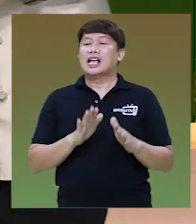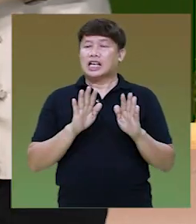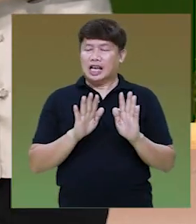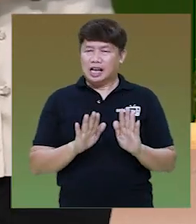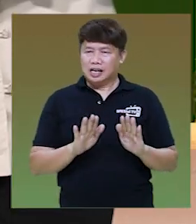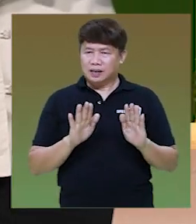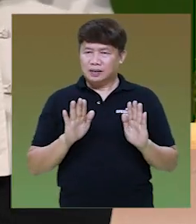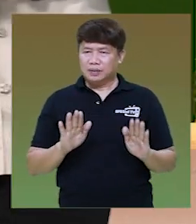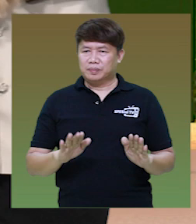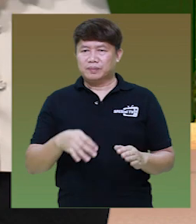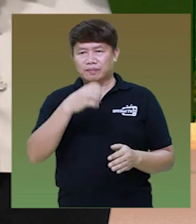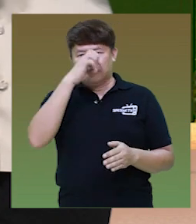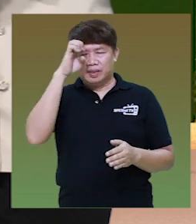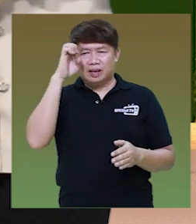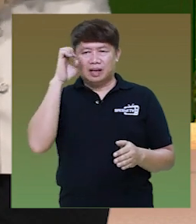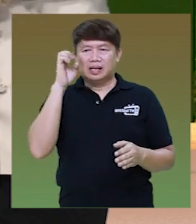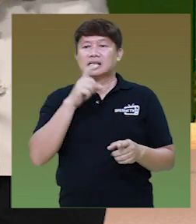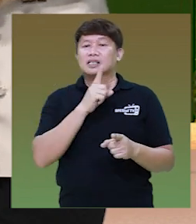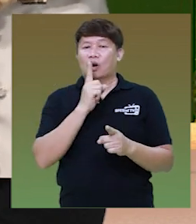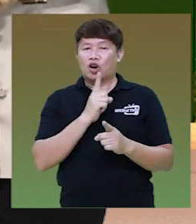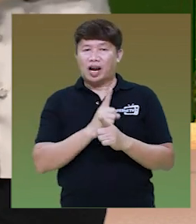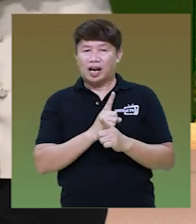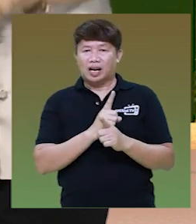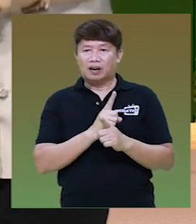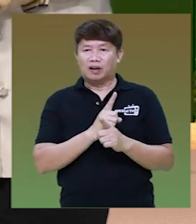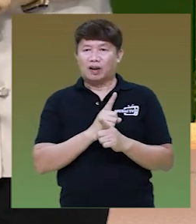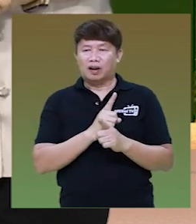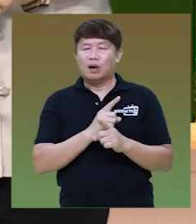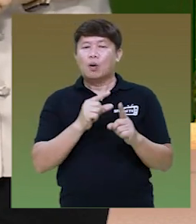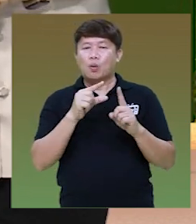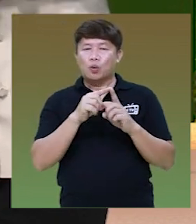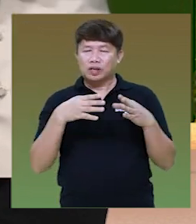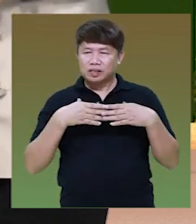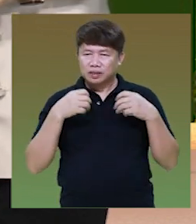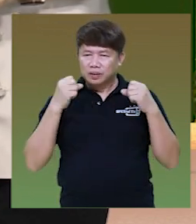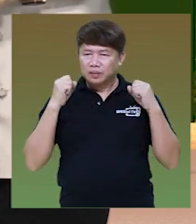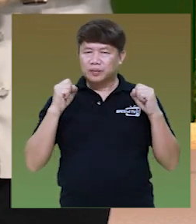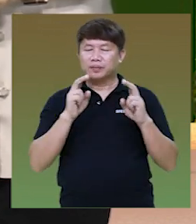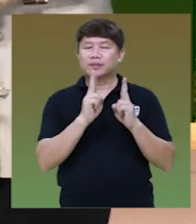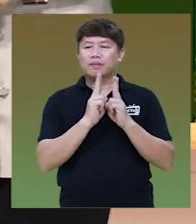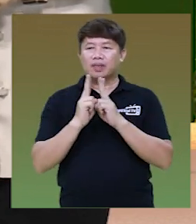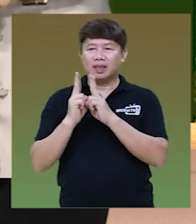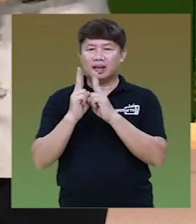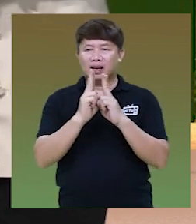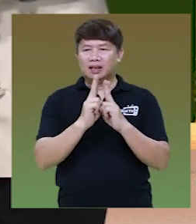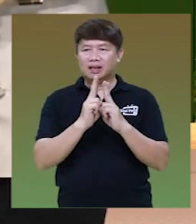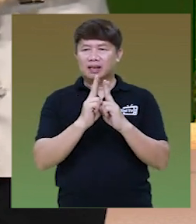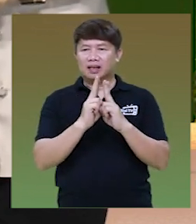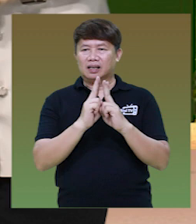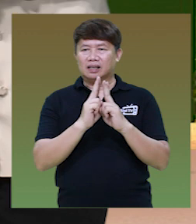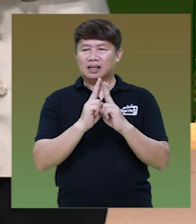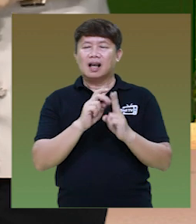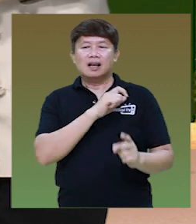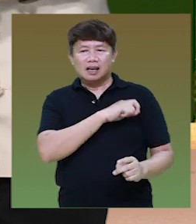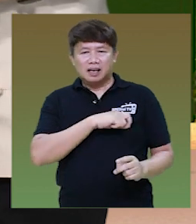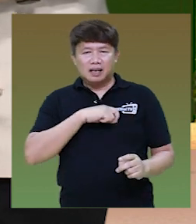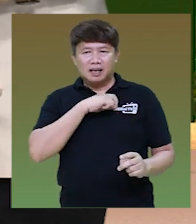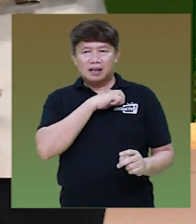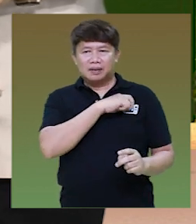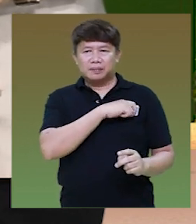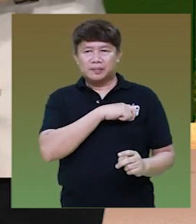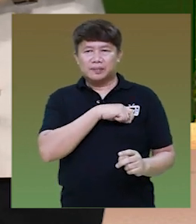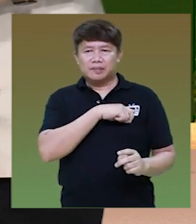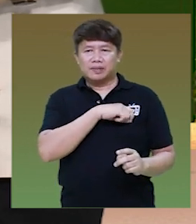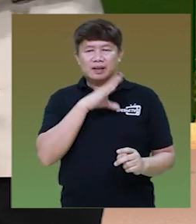Kids, Eliz was right. The words strong and united are the traits she